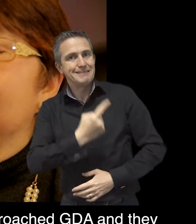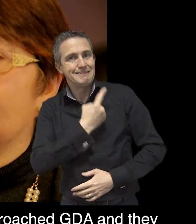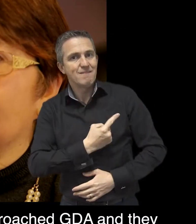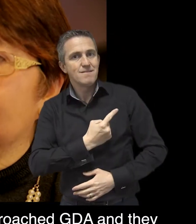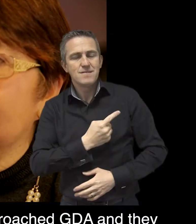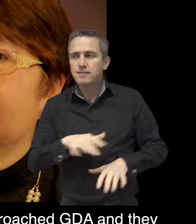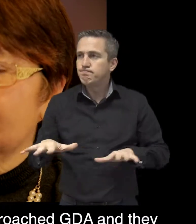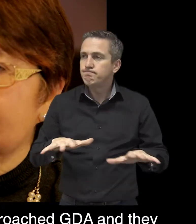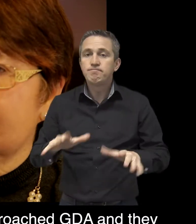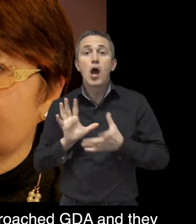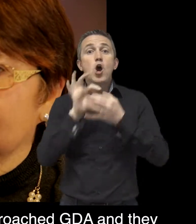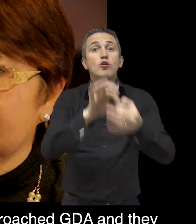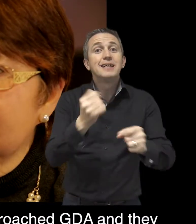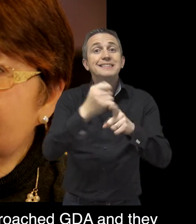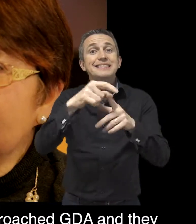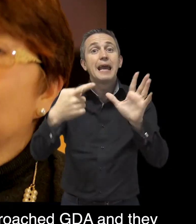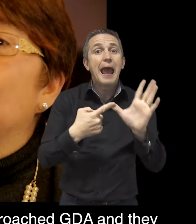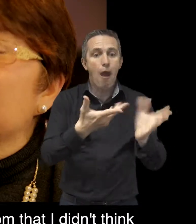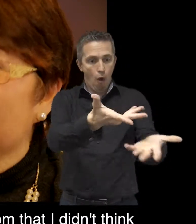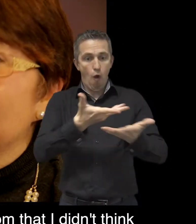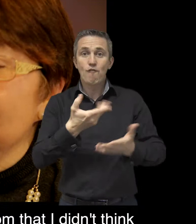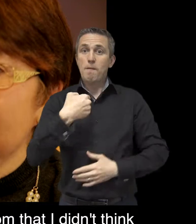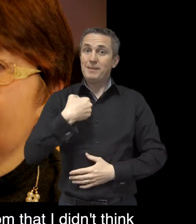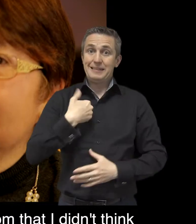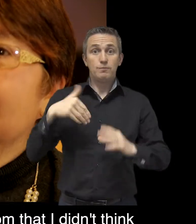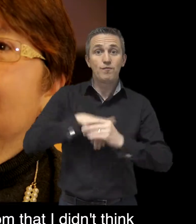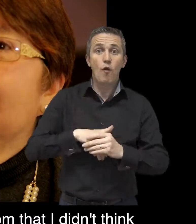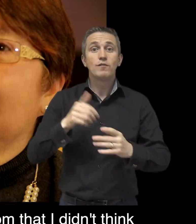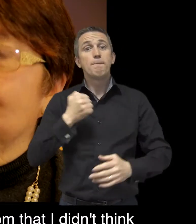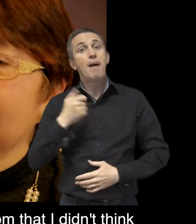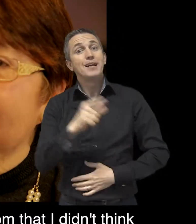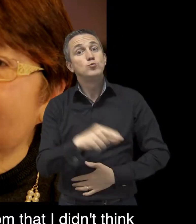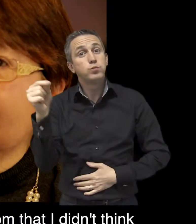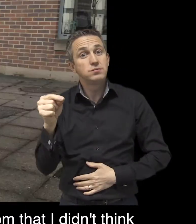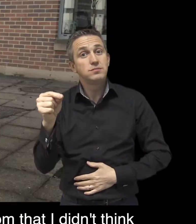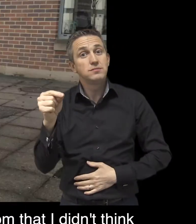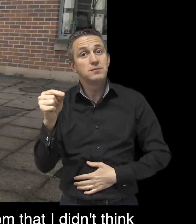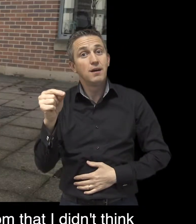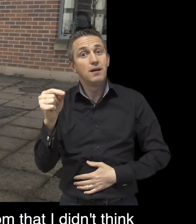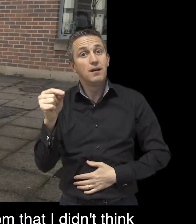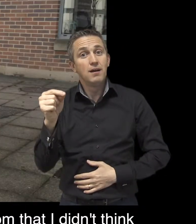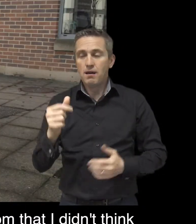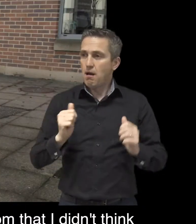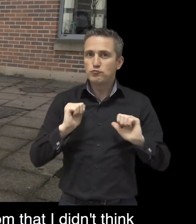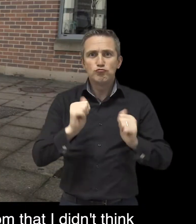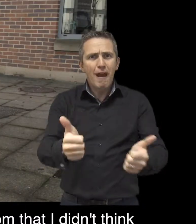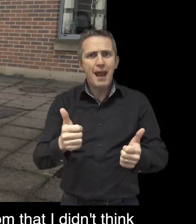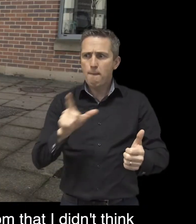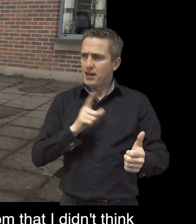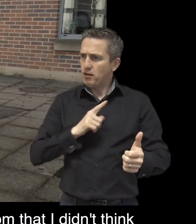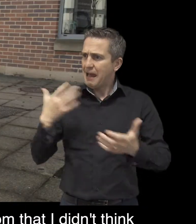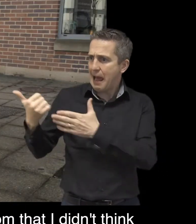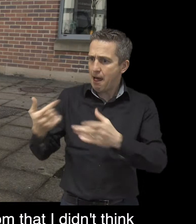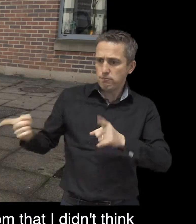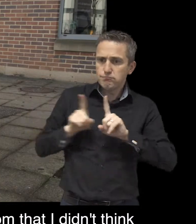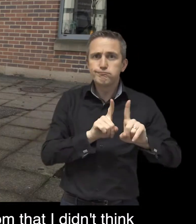GDA and they got me on the My Choices course, which gave me a PA and a sense of freedom that I didn't think